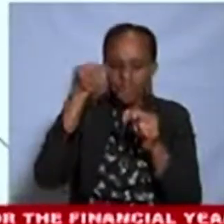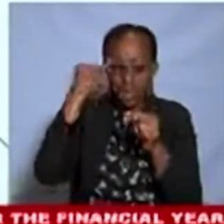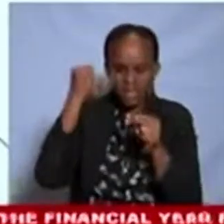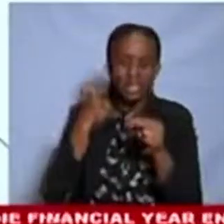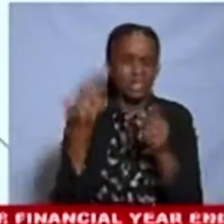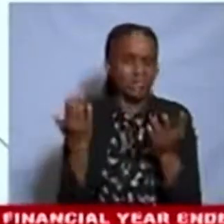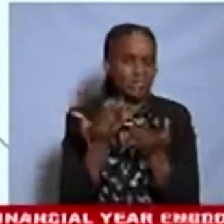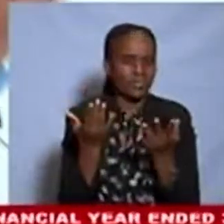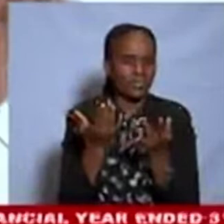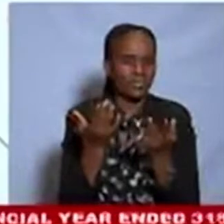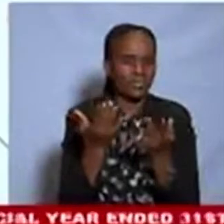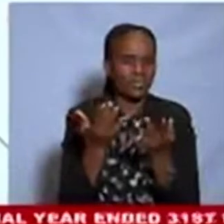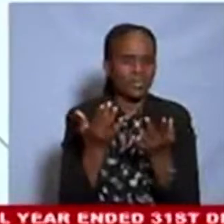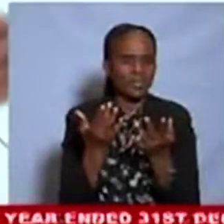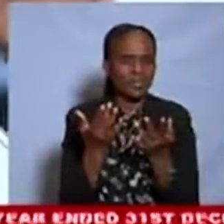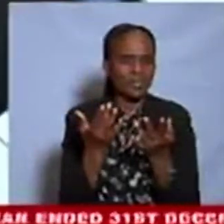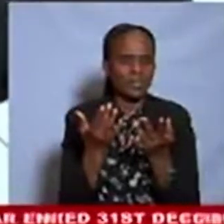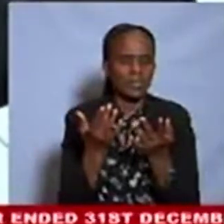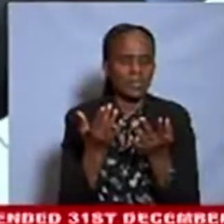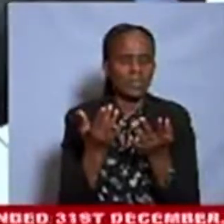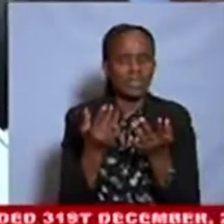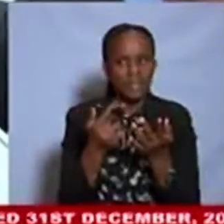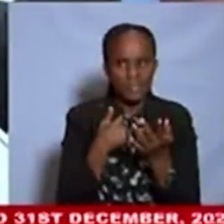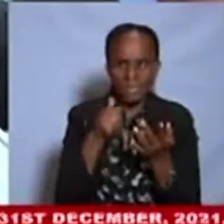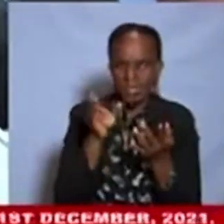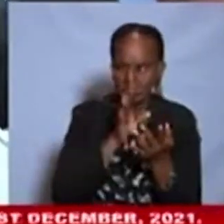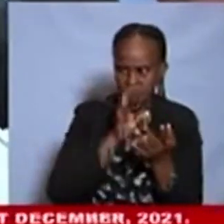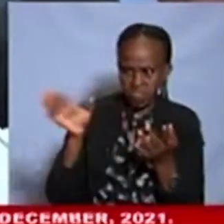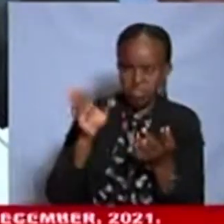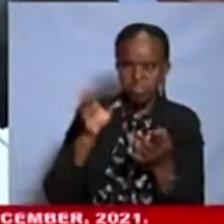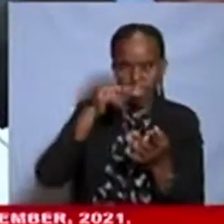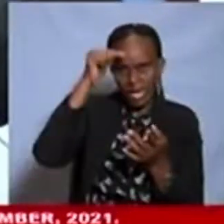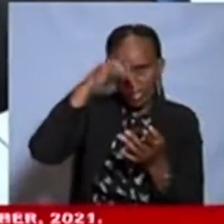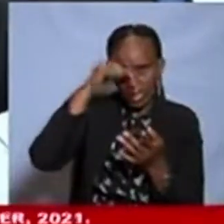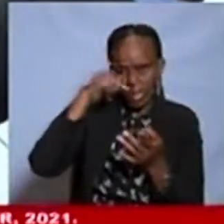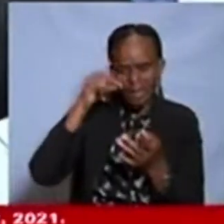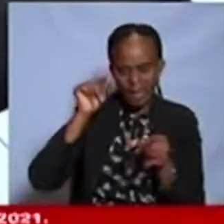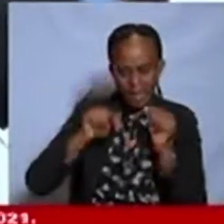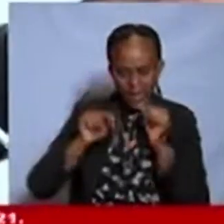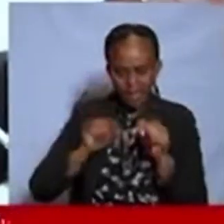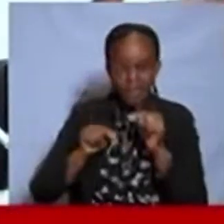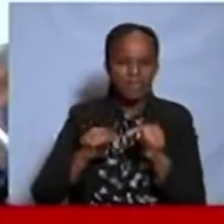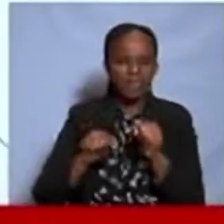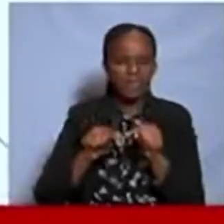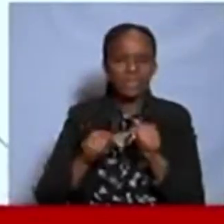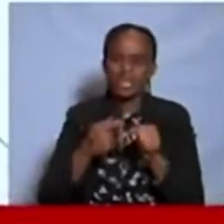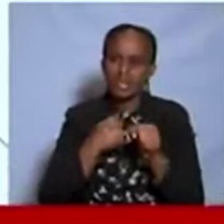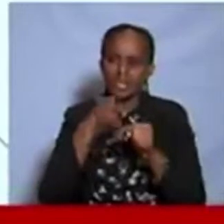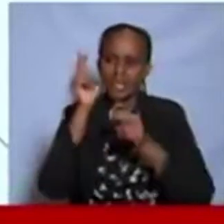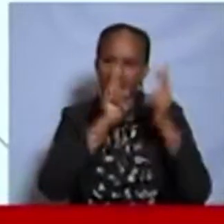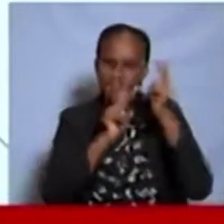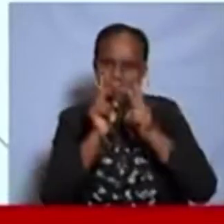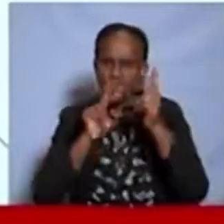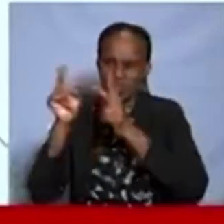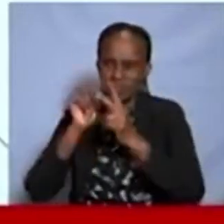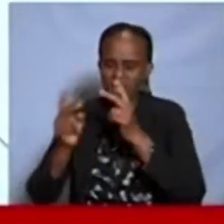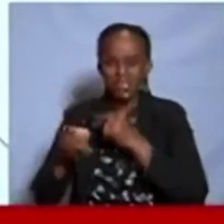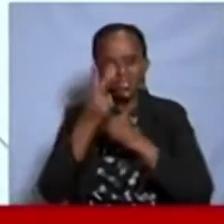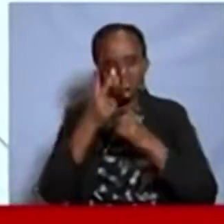said, I went to Namwara recently. I don't know whether I saw 2 abattoirs with a lot of